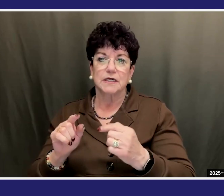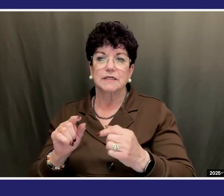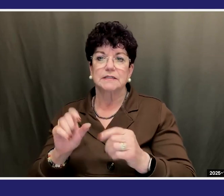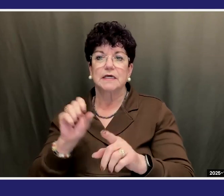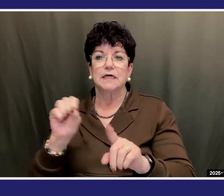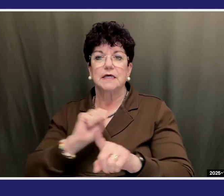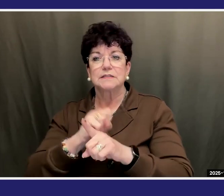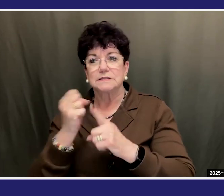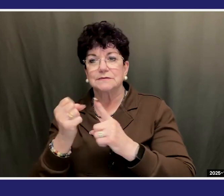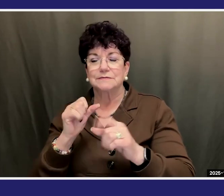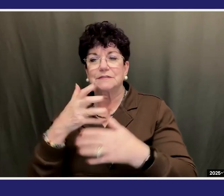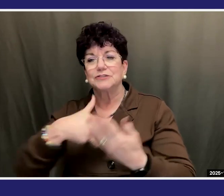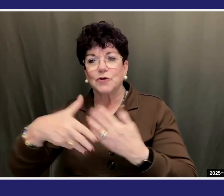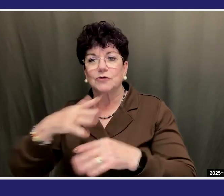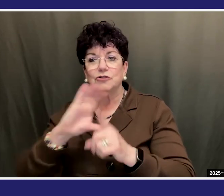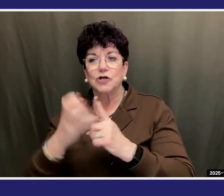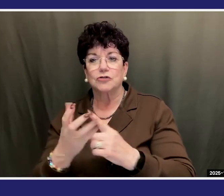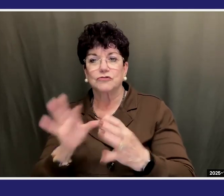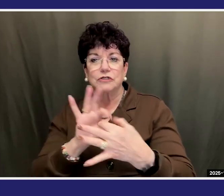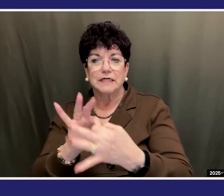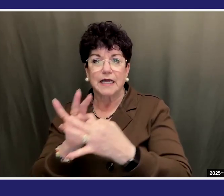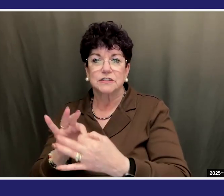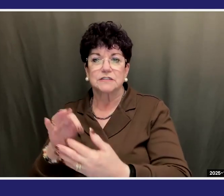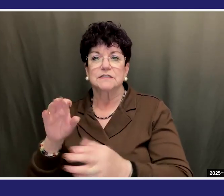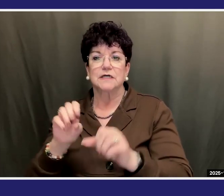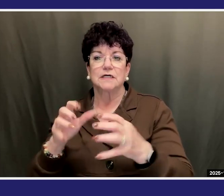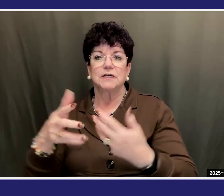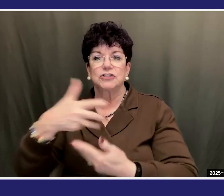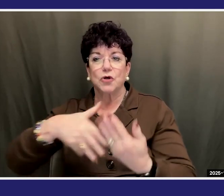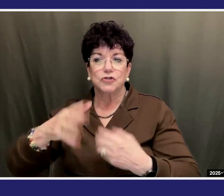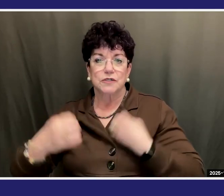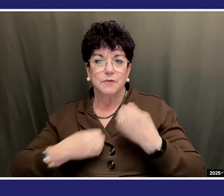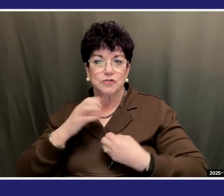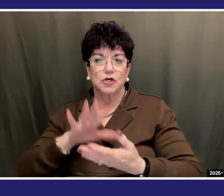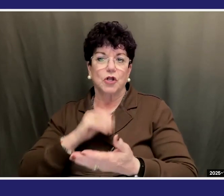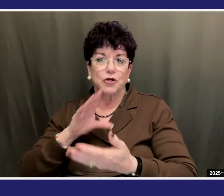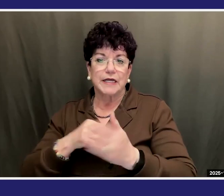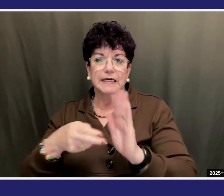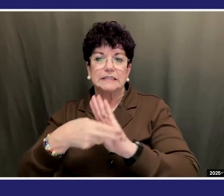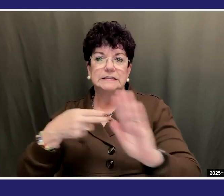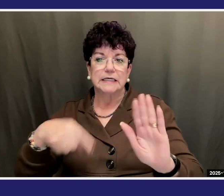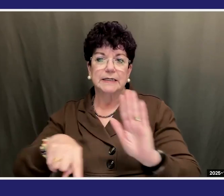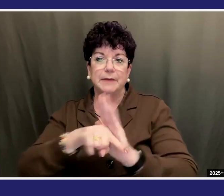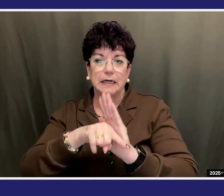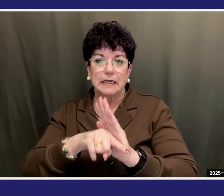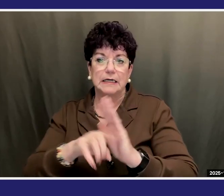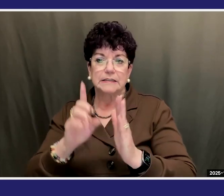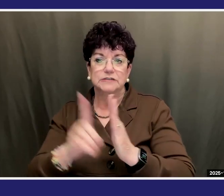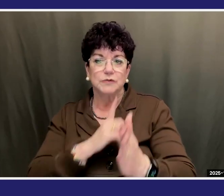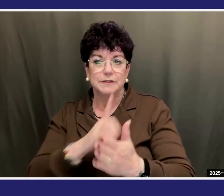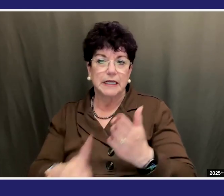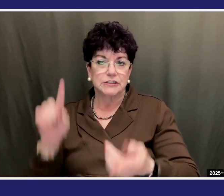connections, socio-emotional learning, stigma and discrimination reduction, policy systems and environmental